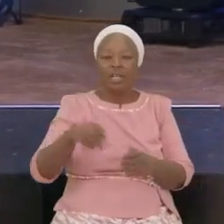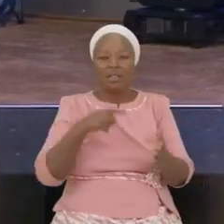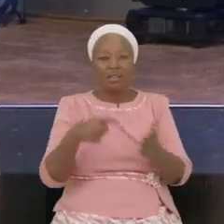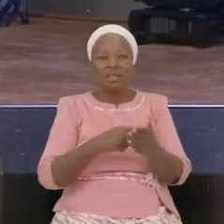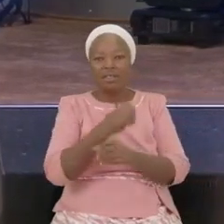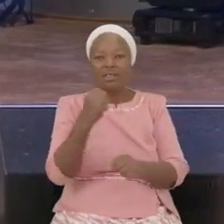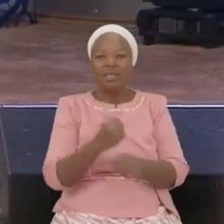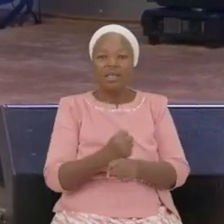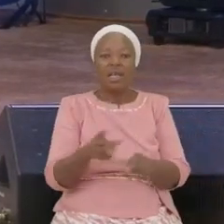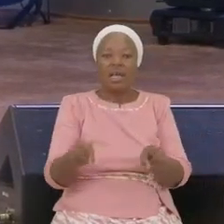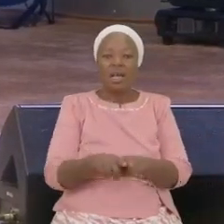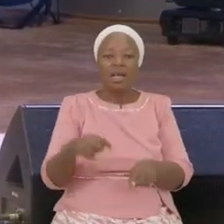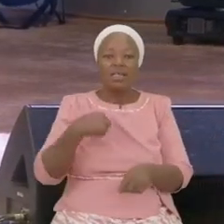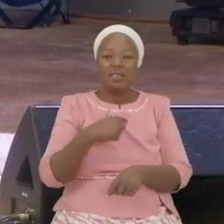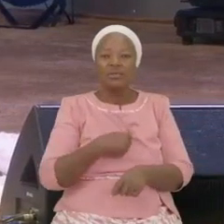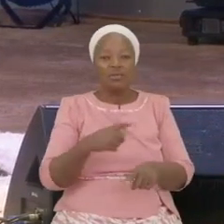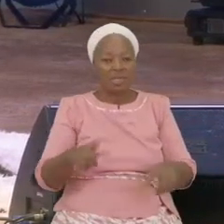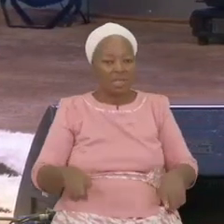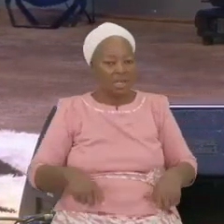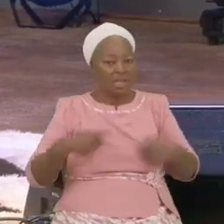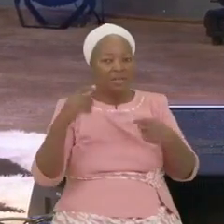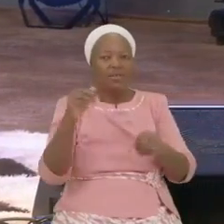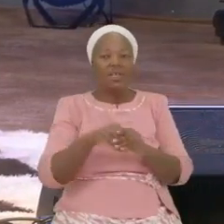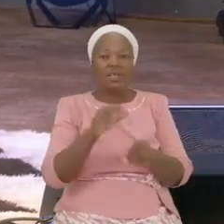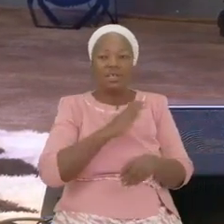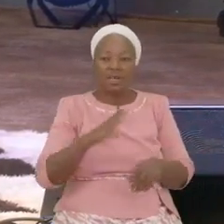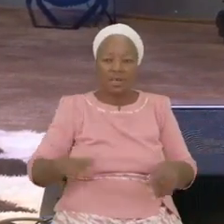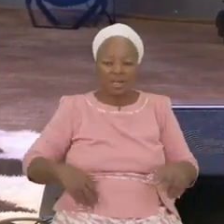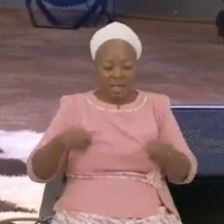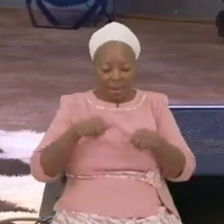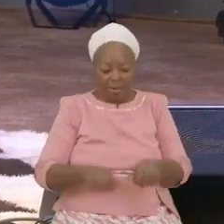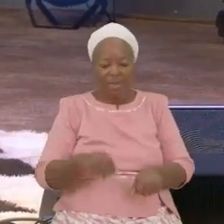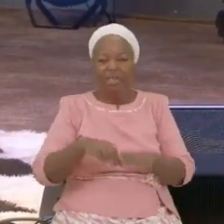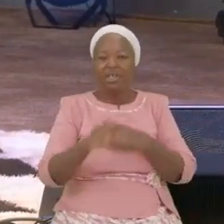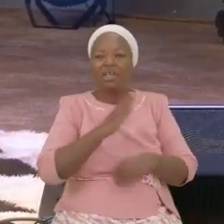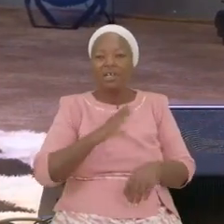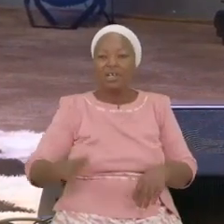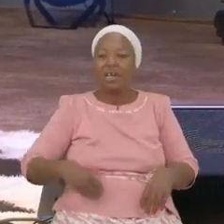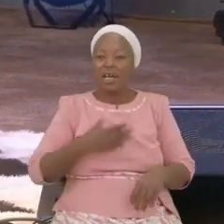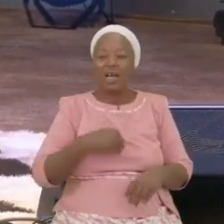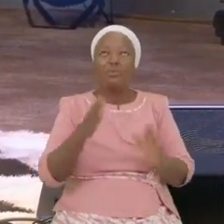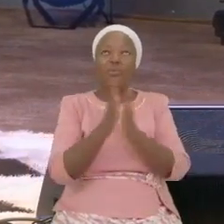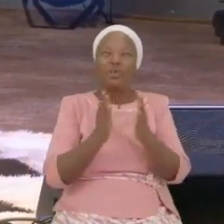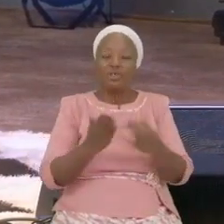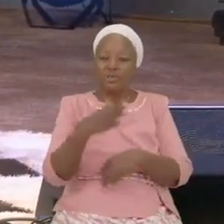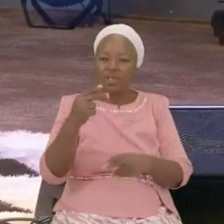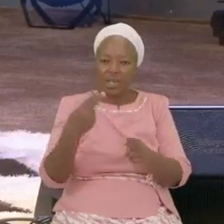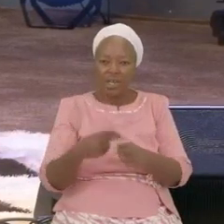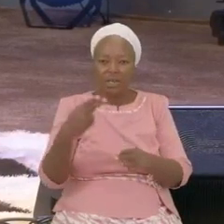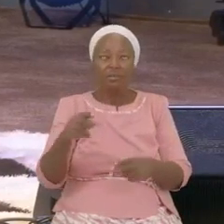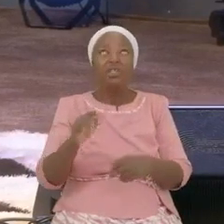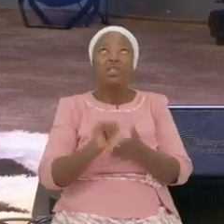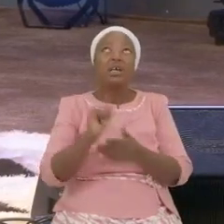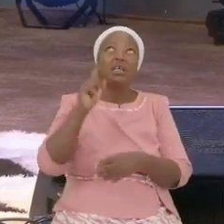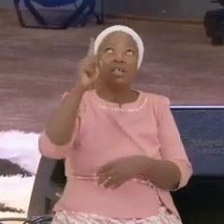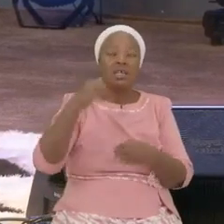year, as we live in Christ, abide in Christ, and pray through the name he has